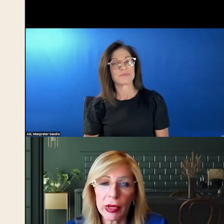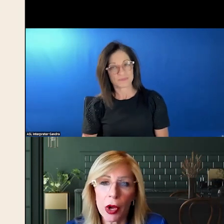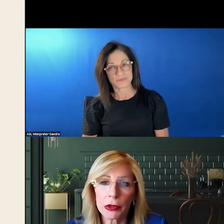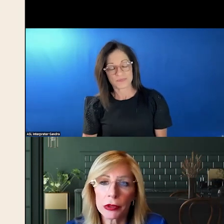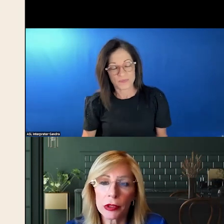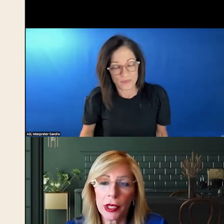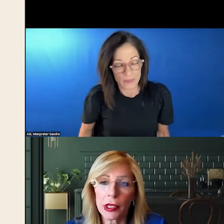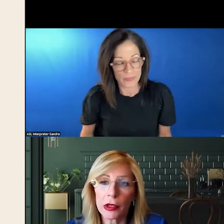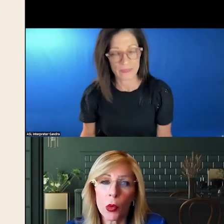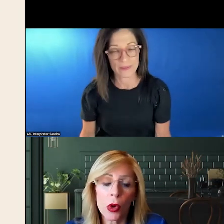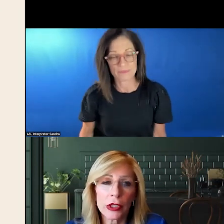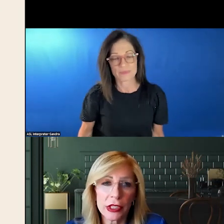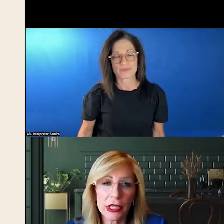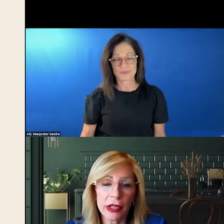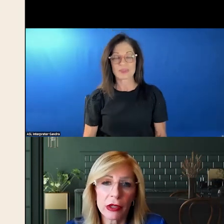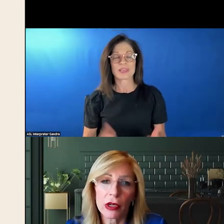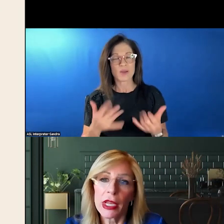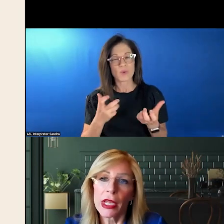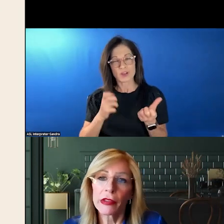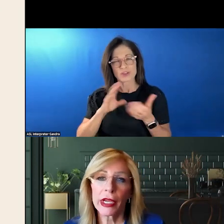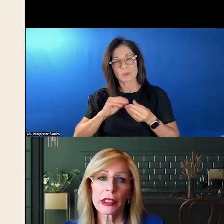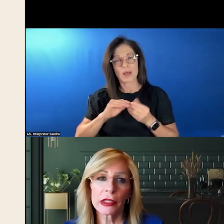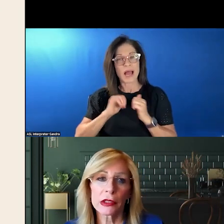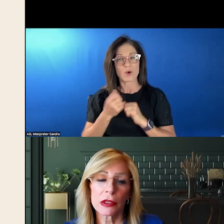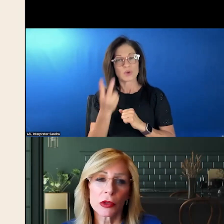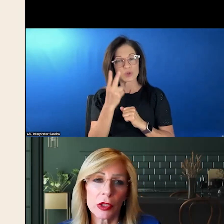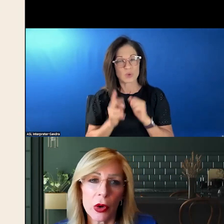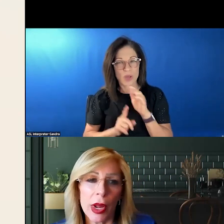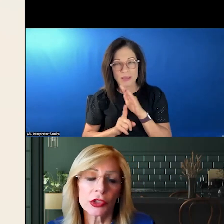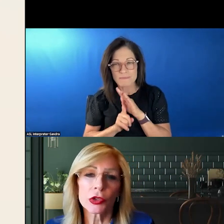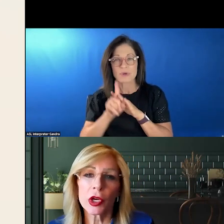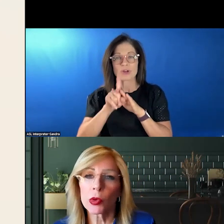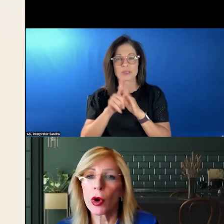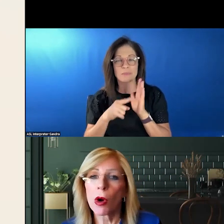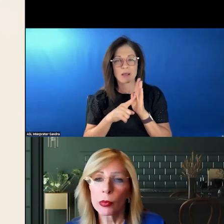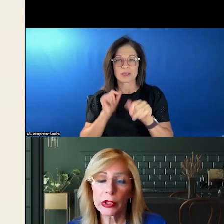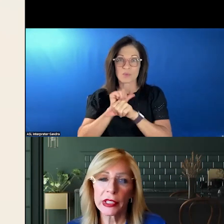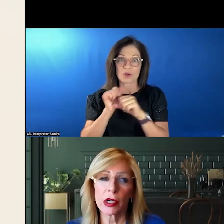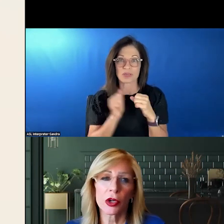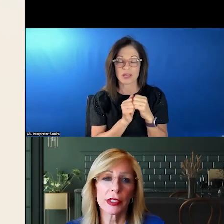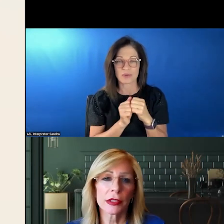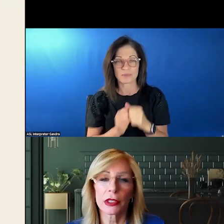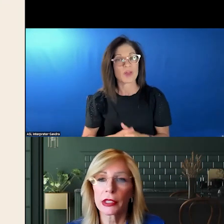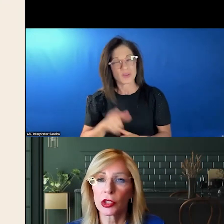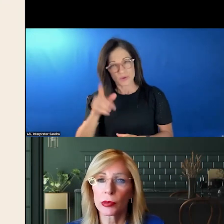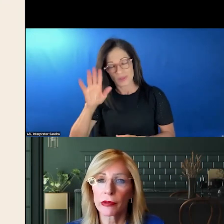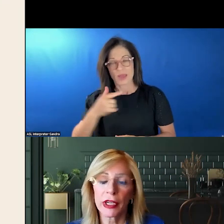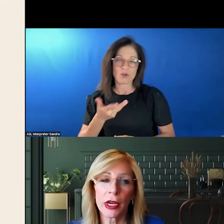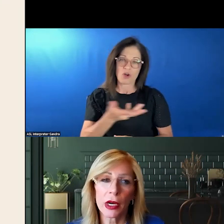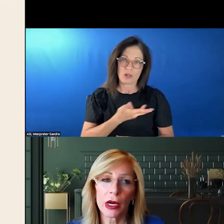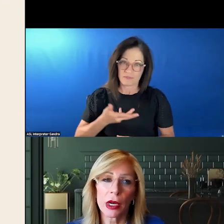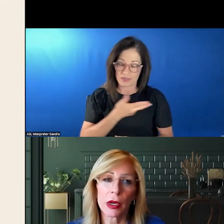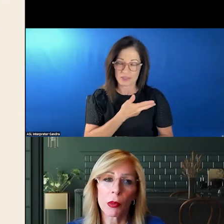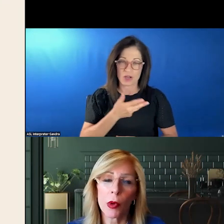and developing models can work together. And that is, as you know, we're all building our crisis continuums